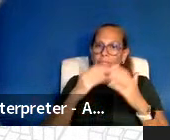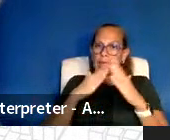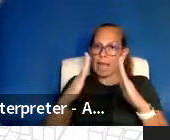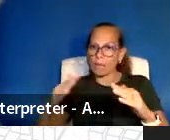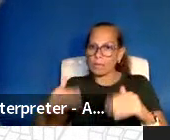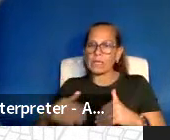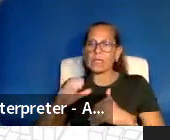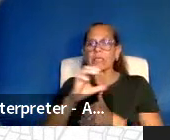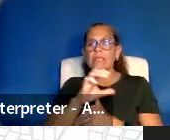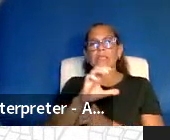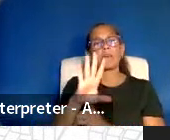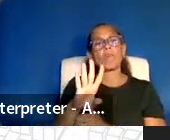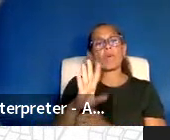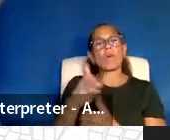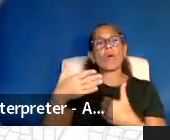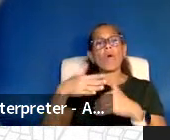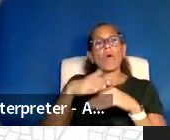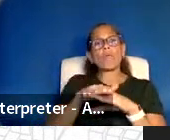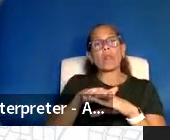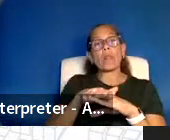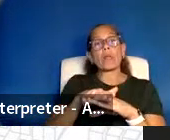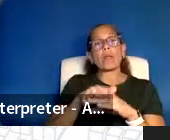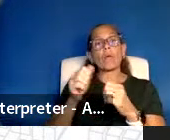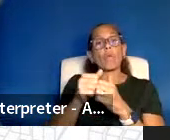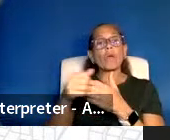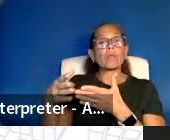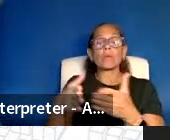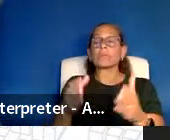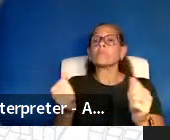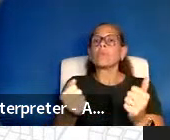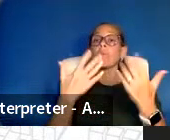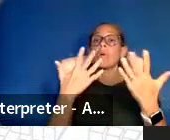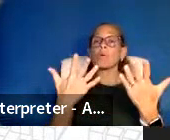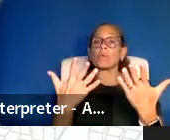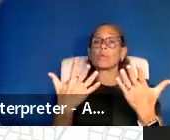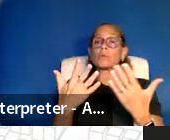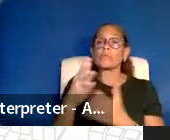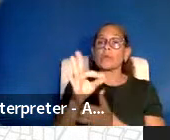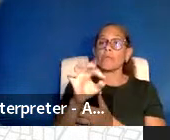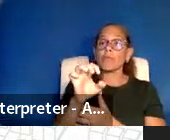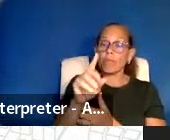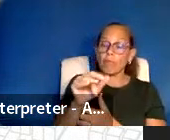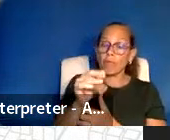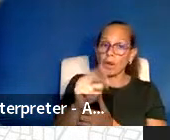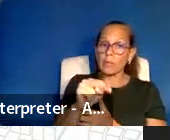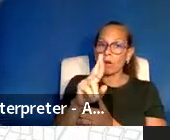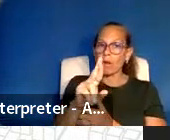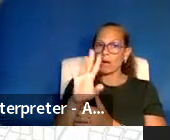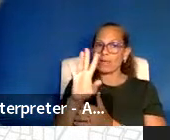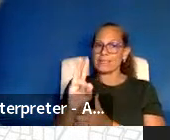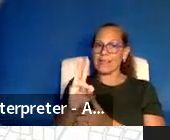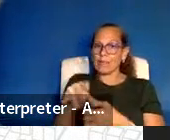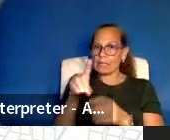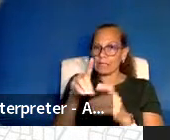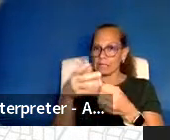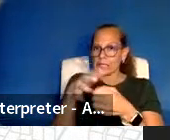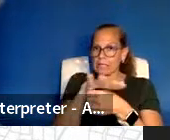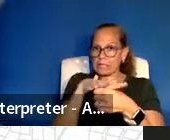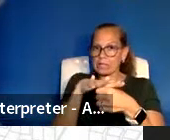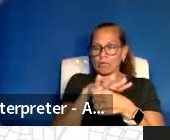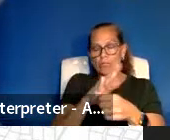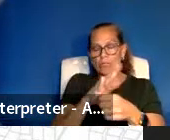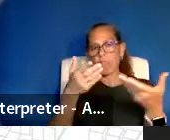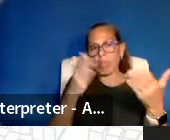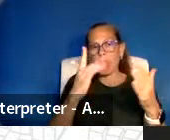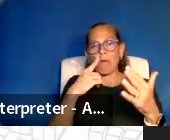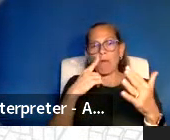overlay along these corridors. Proposed along East Tremont Avenue, the R7-2 districts would typically allow